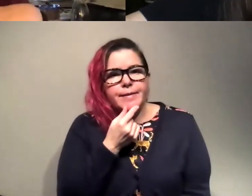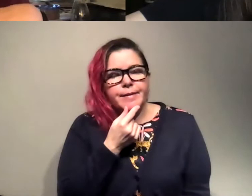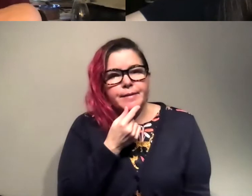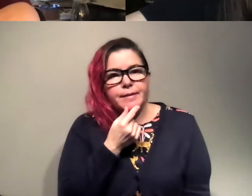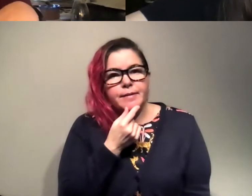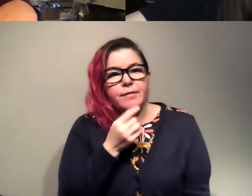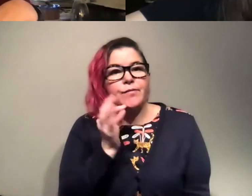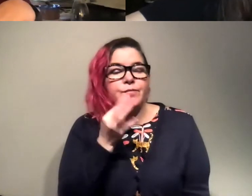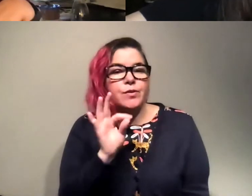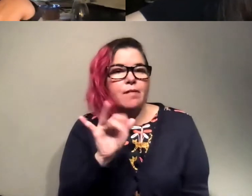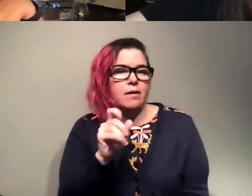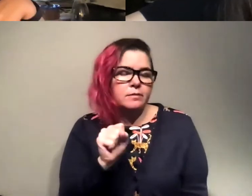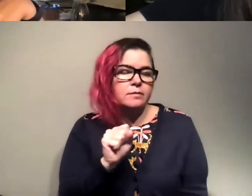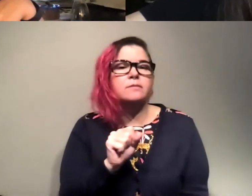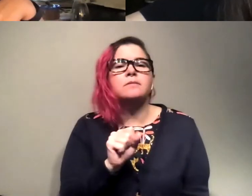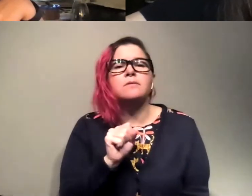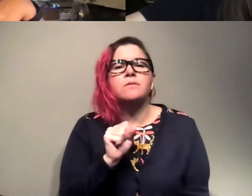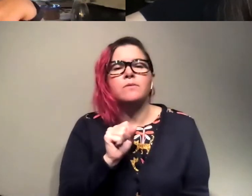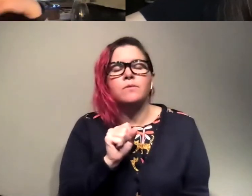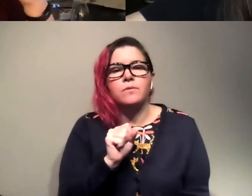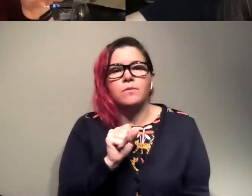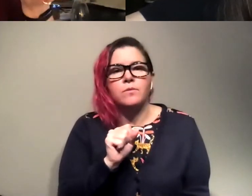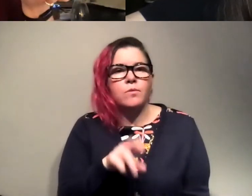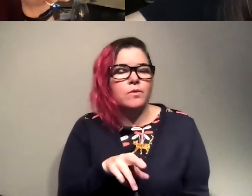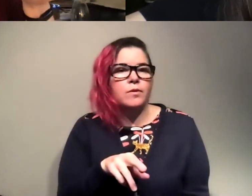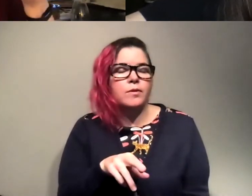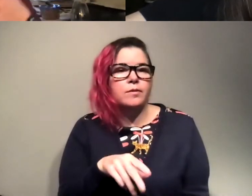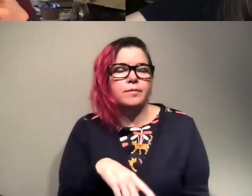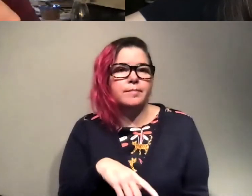fruit flies or on